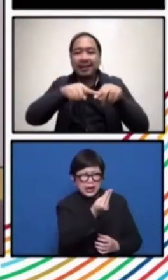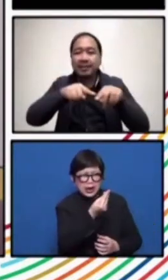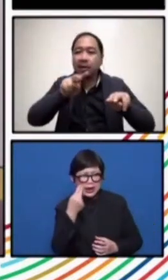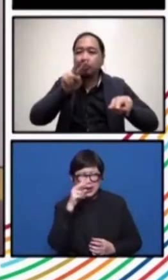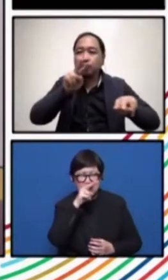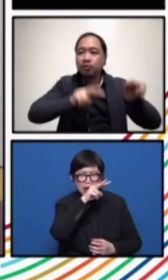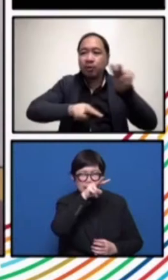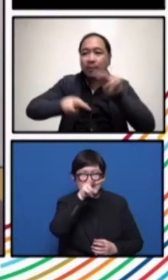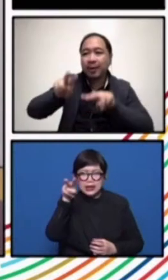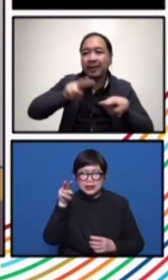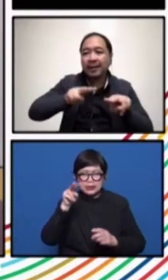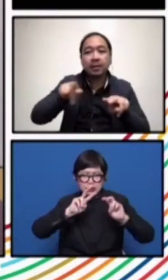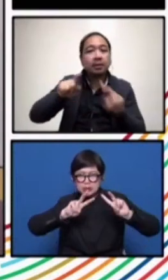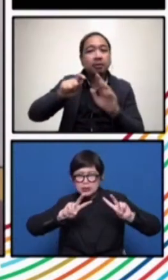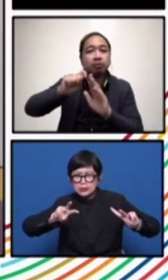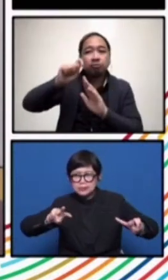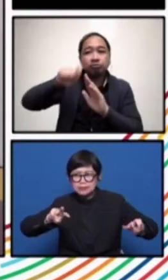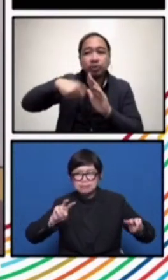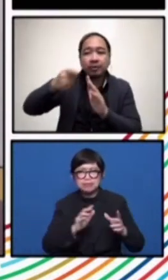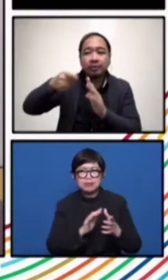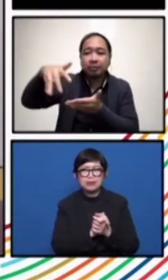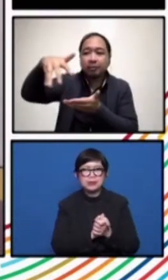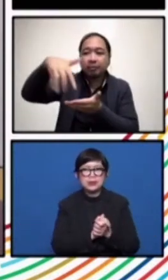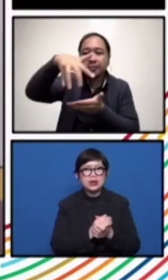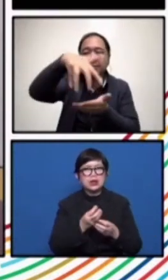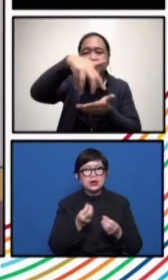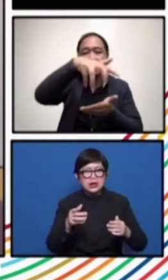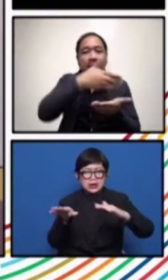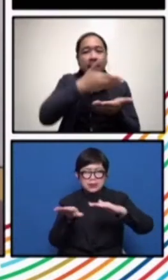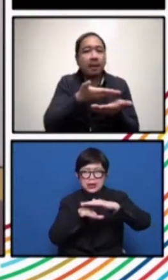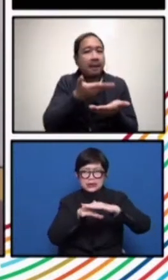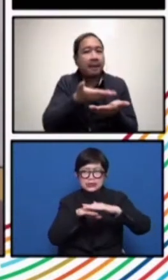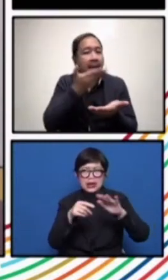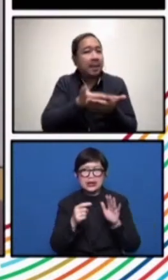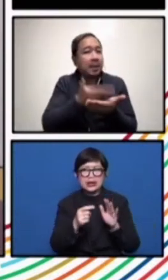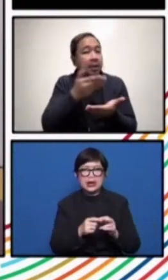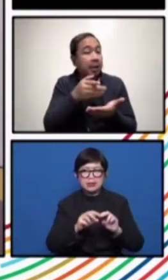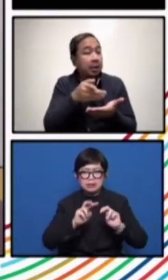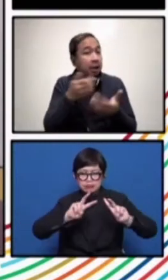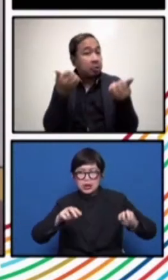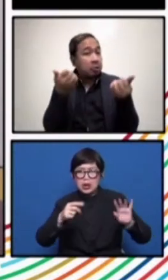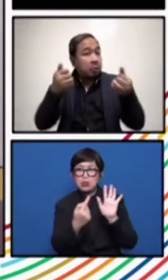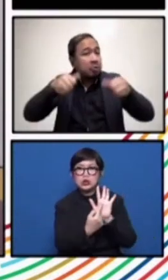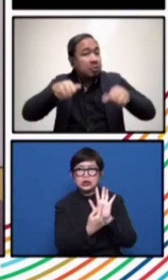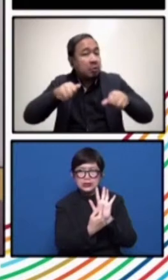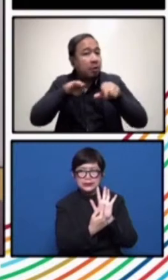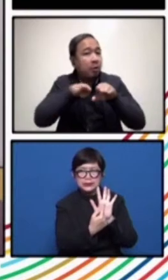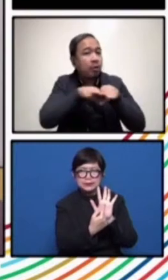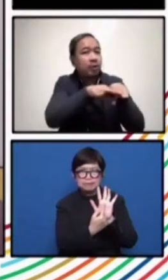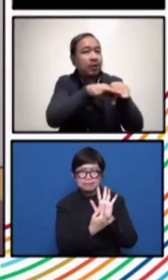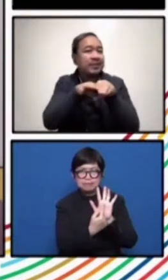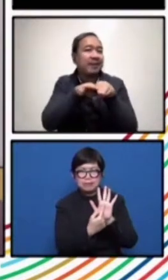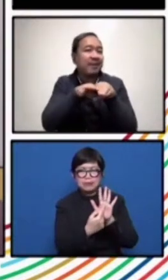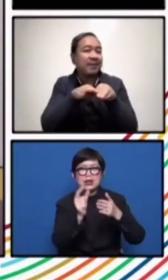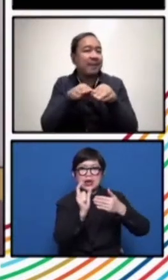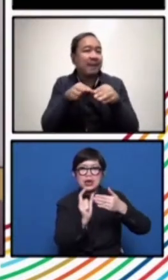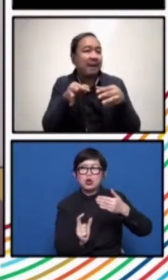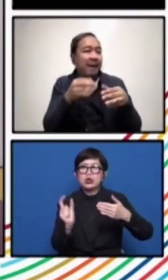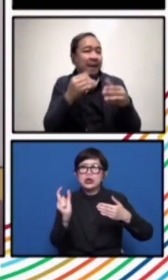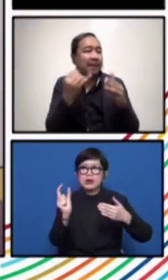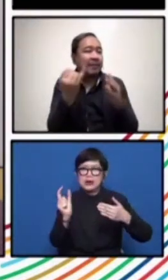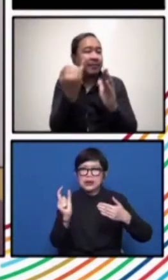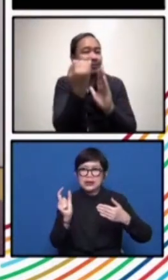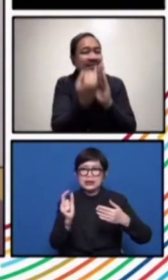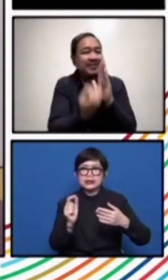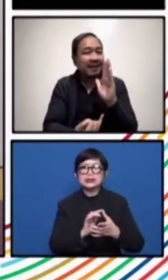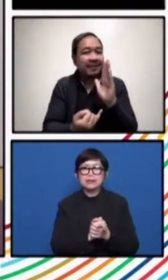and evidence-based examination on Universal Design as a follow-up proactive work has been